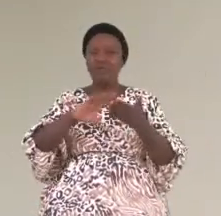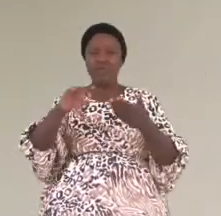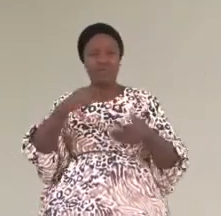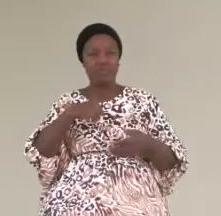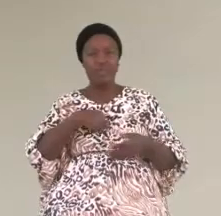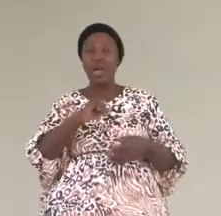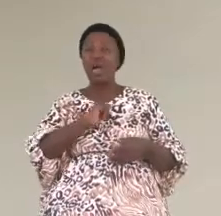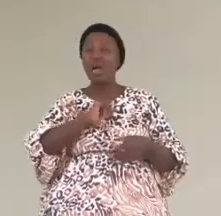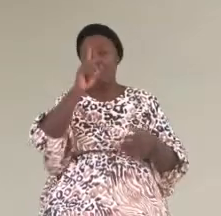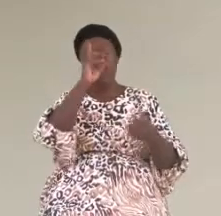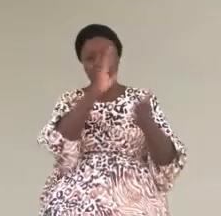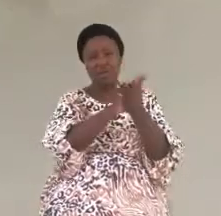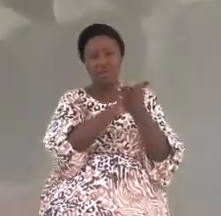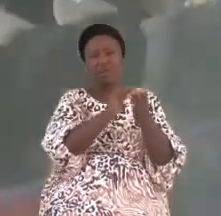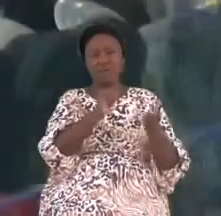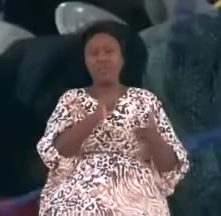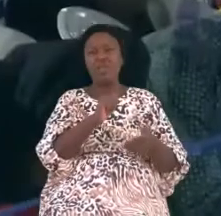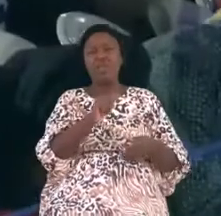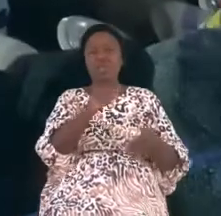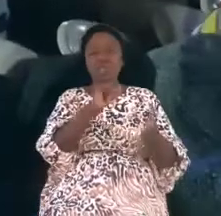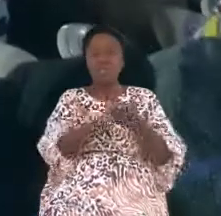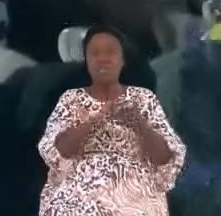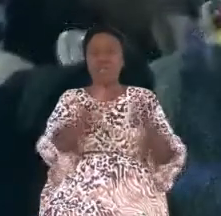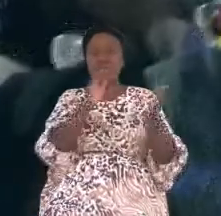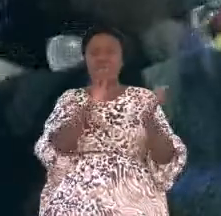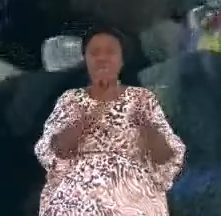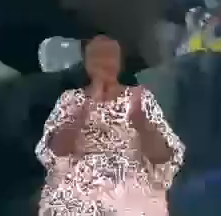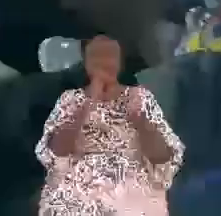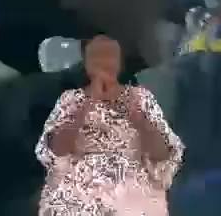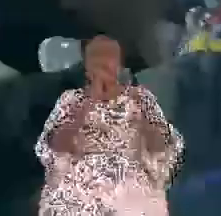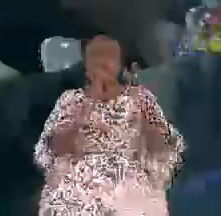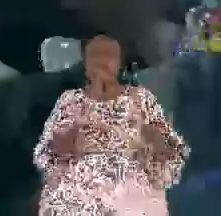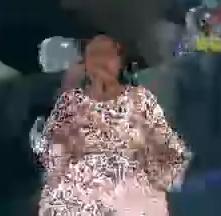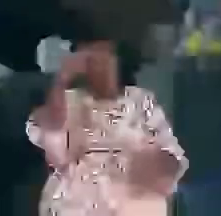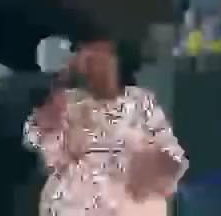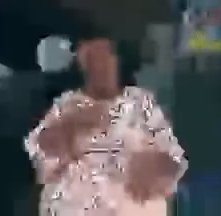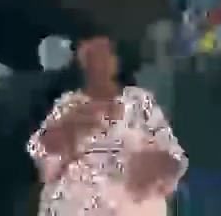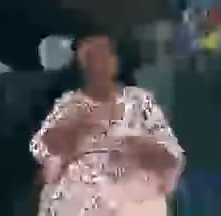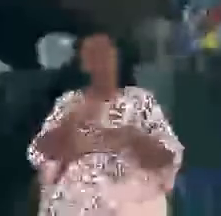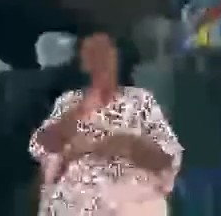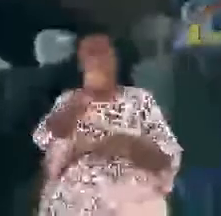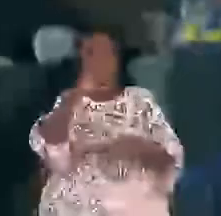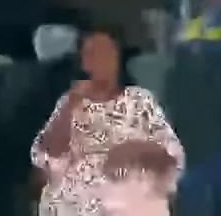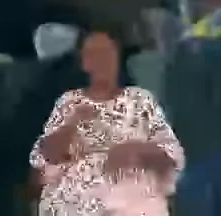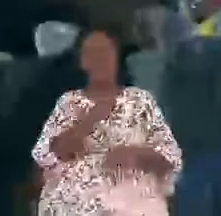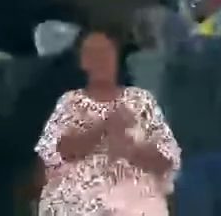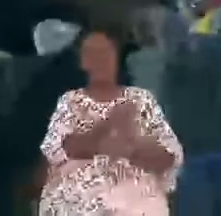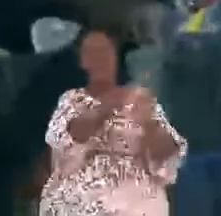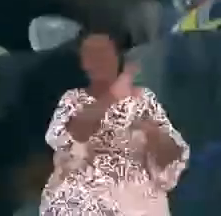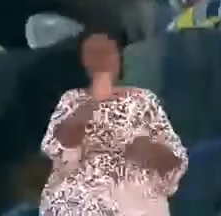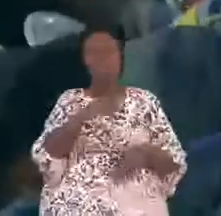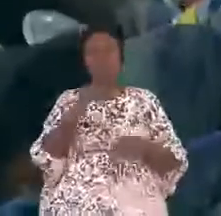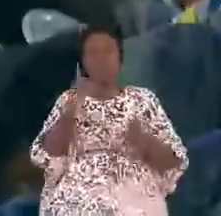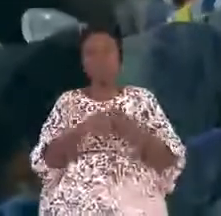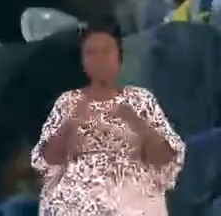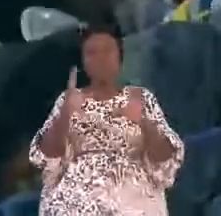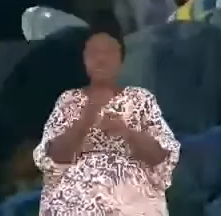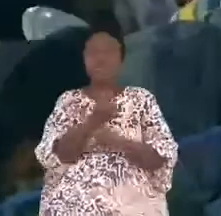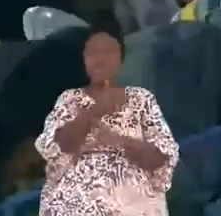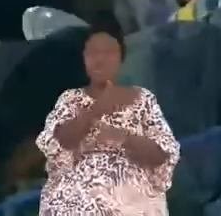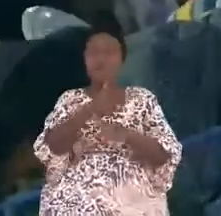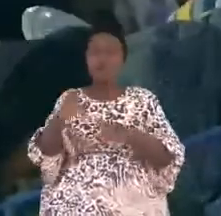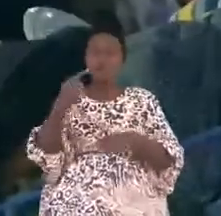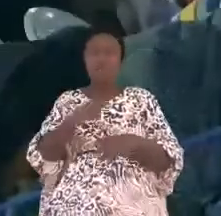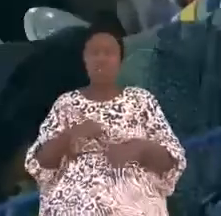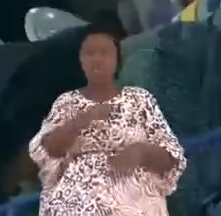believe that jesus died for me on the cross of calvary to take away the